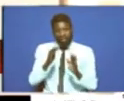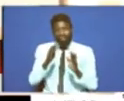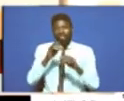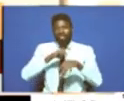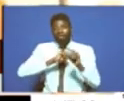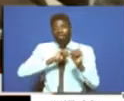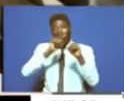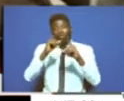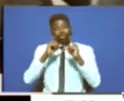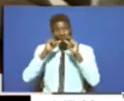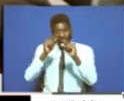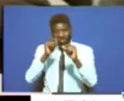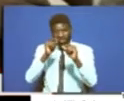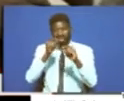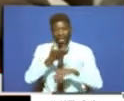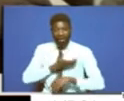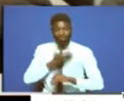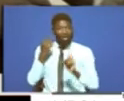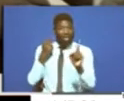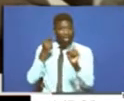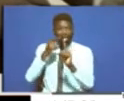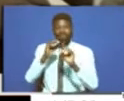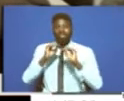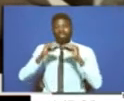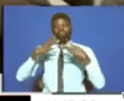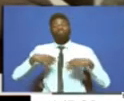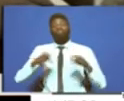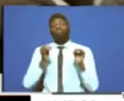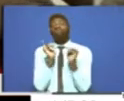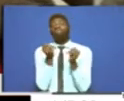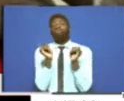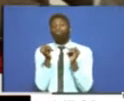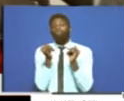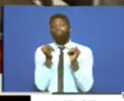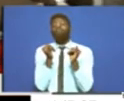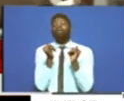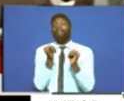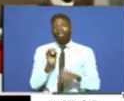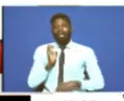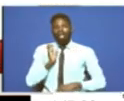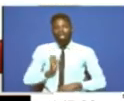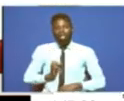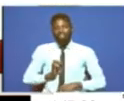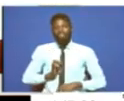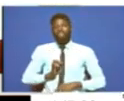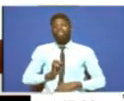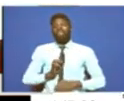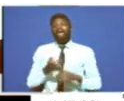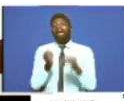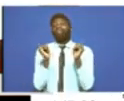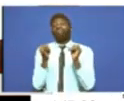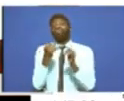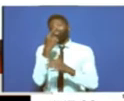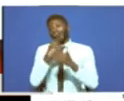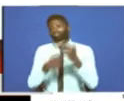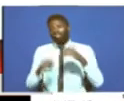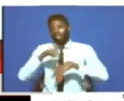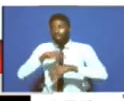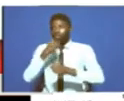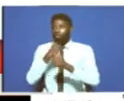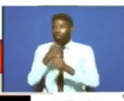journalists on election coverage and adherence to media ethics while carrying out their duties. Training for journalists in terms